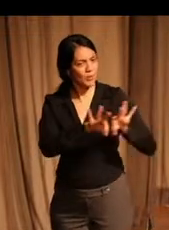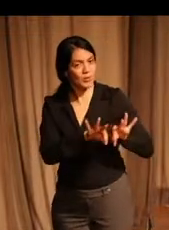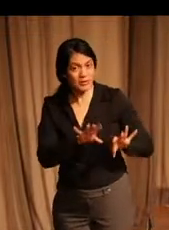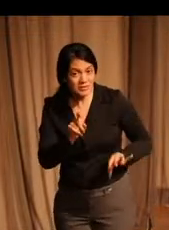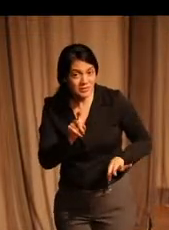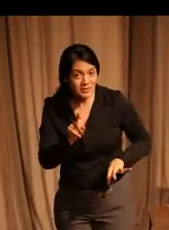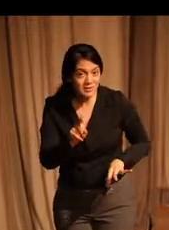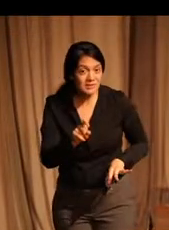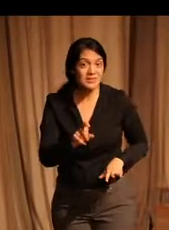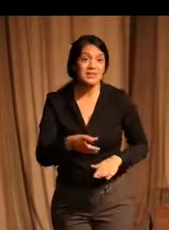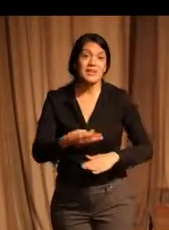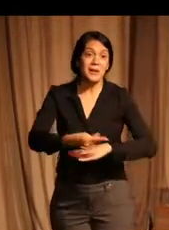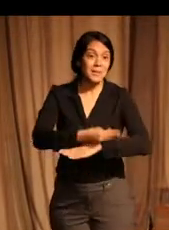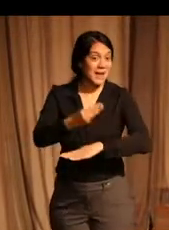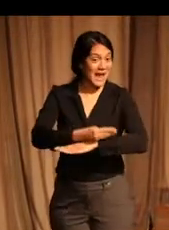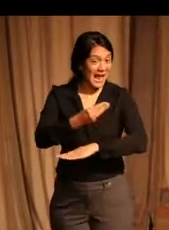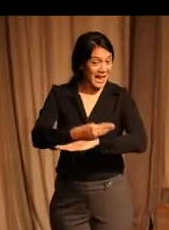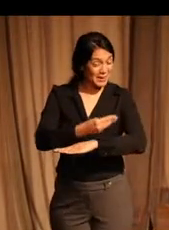lie.